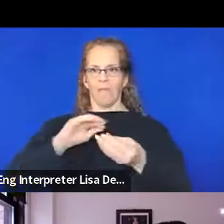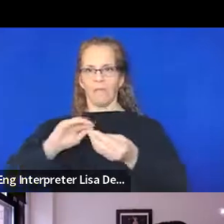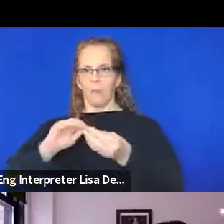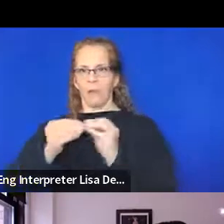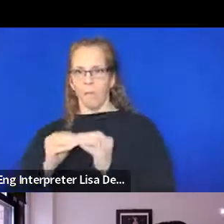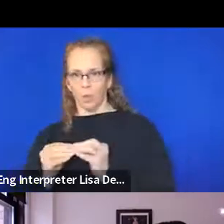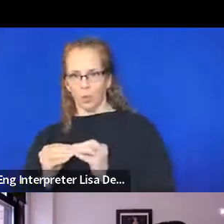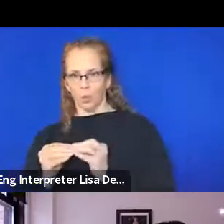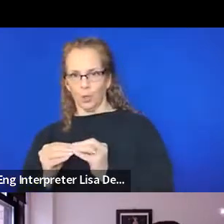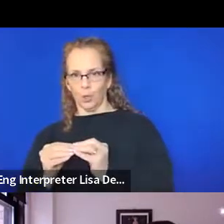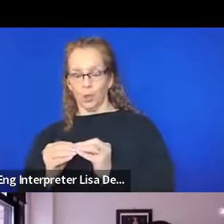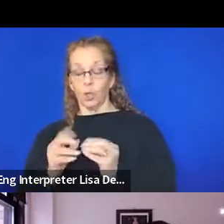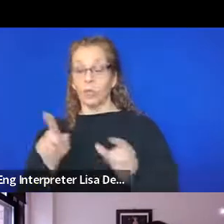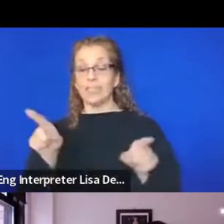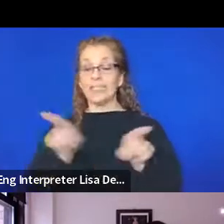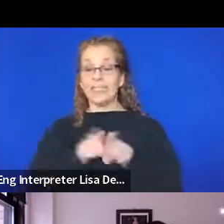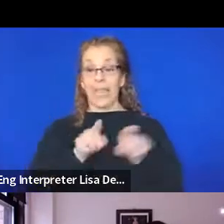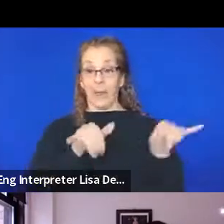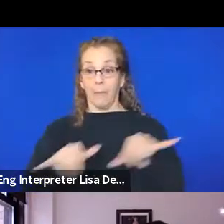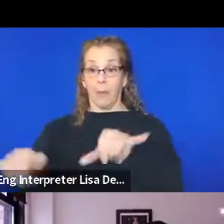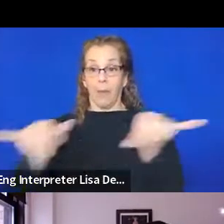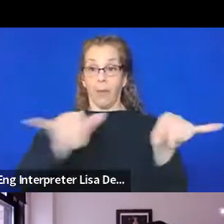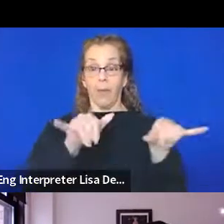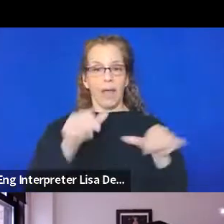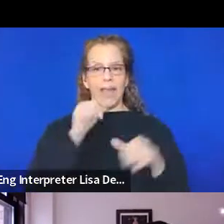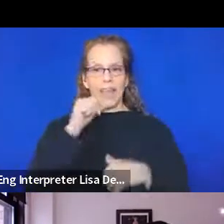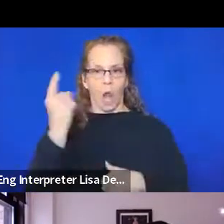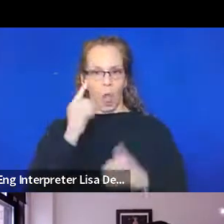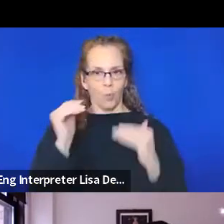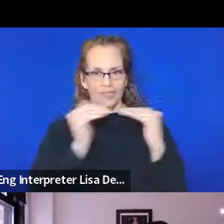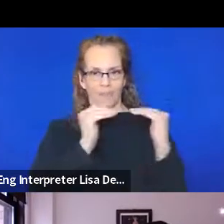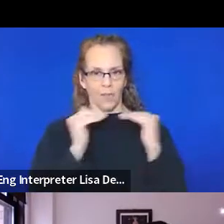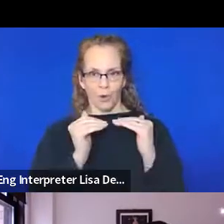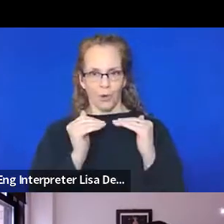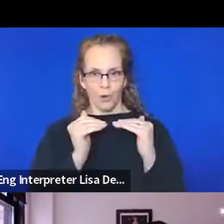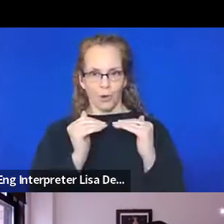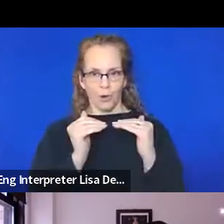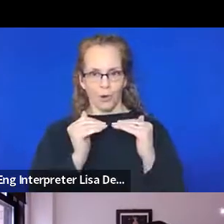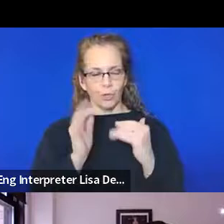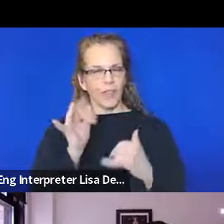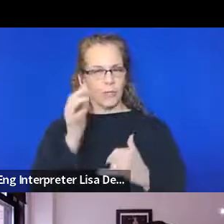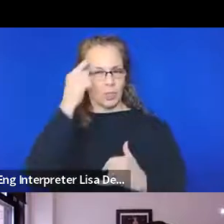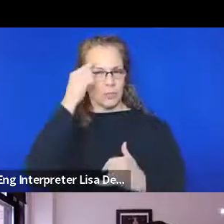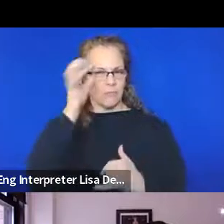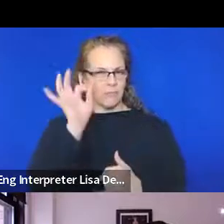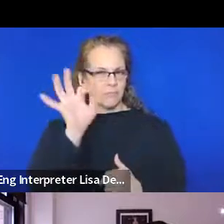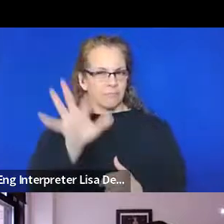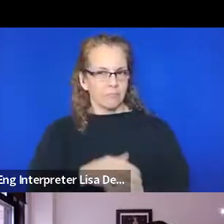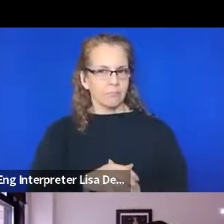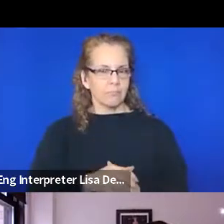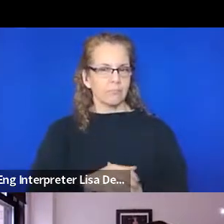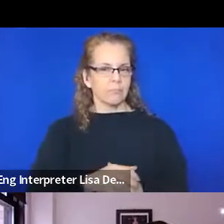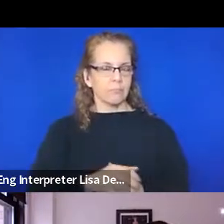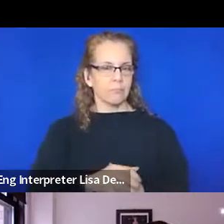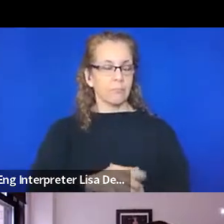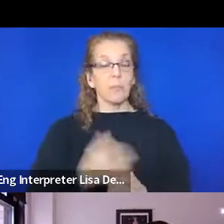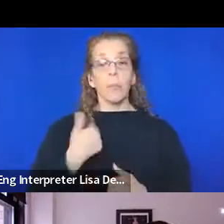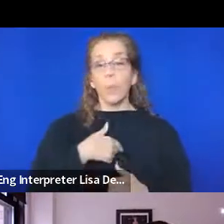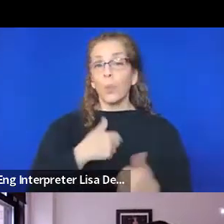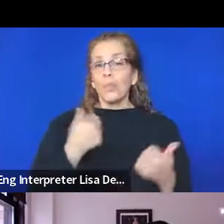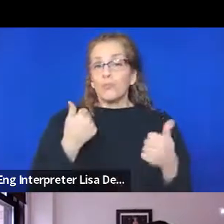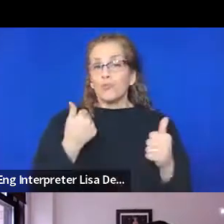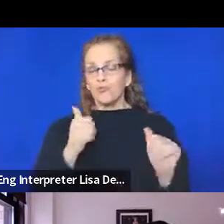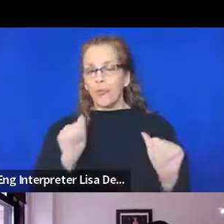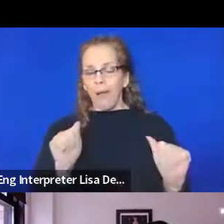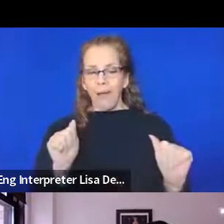the fair amount. So that's just a little nugget there. I mean, we have generally tried to have models of